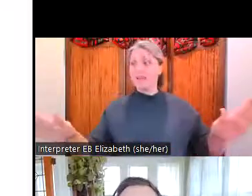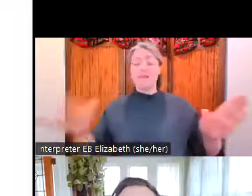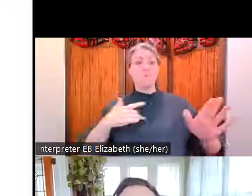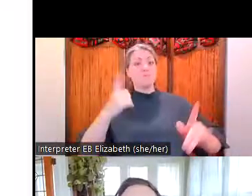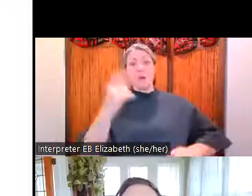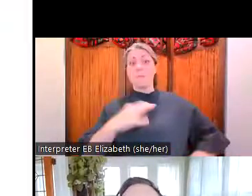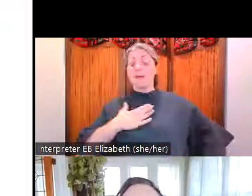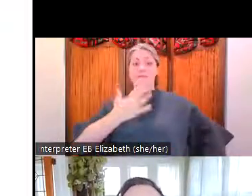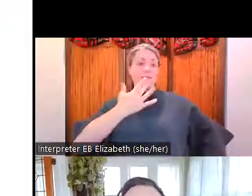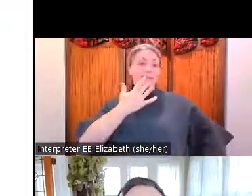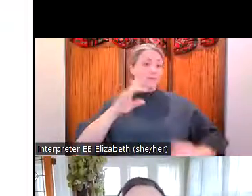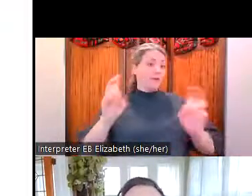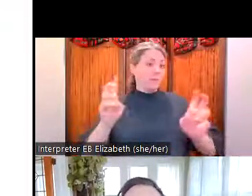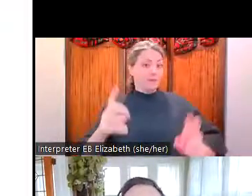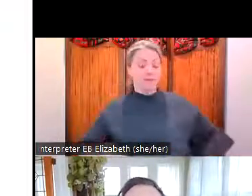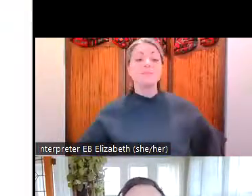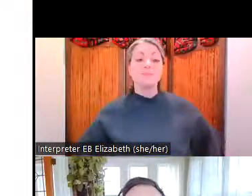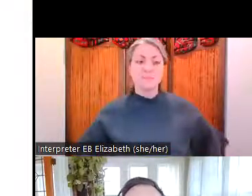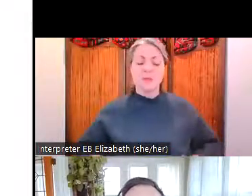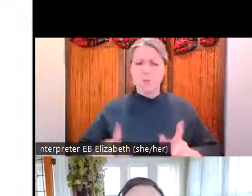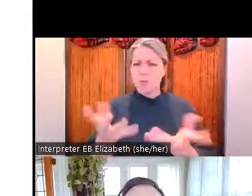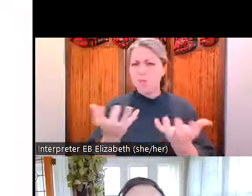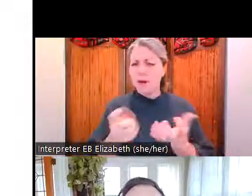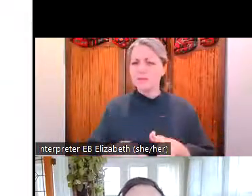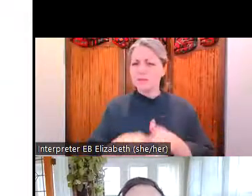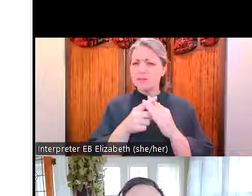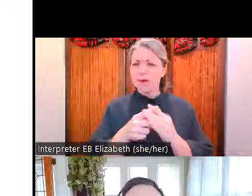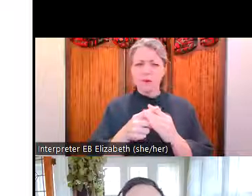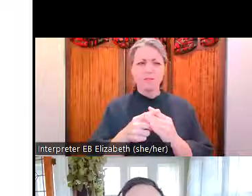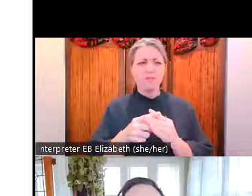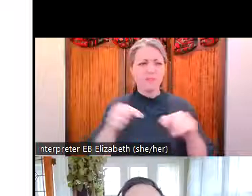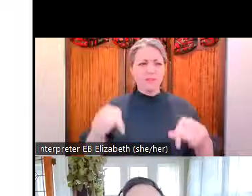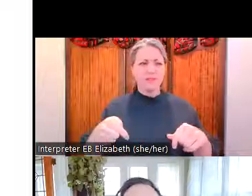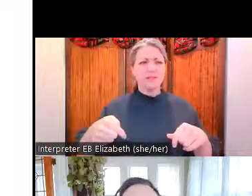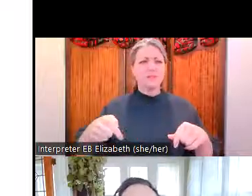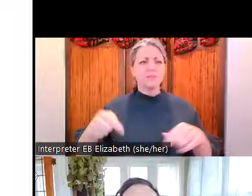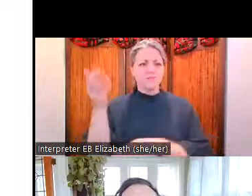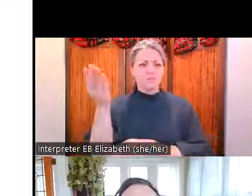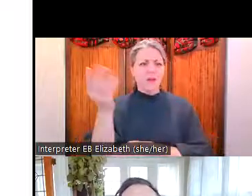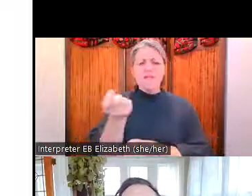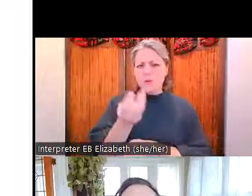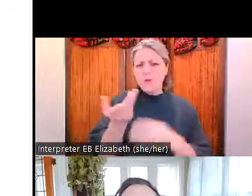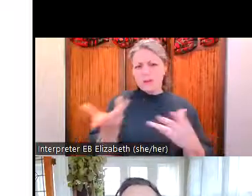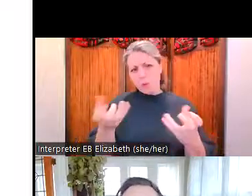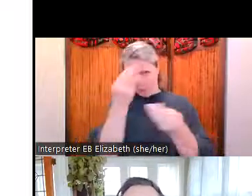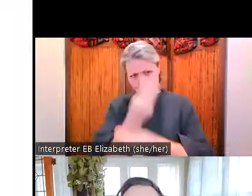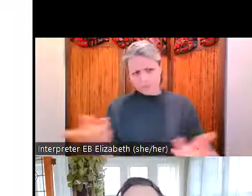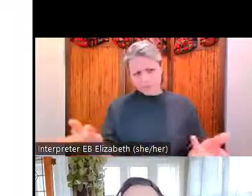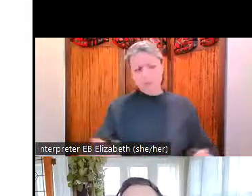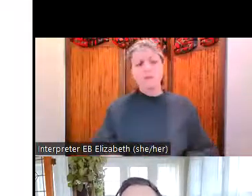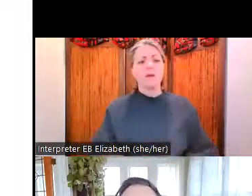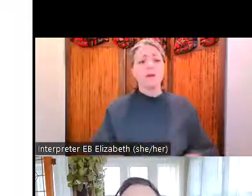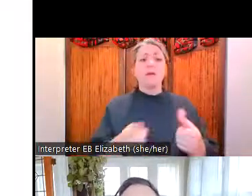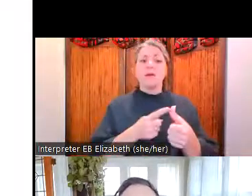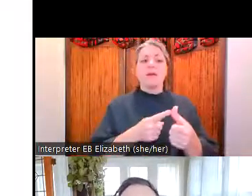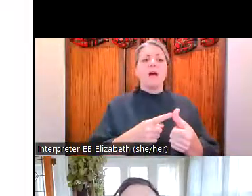topics. I would like to kind of just start off with saying that, you know, a couple disclosures here is that I'm going to be talking a lot